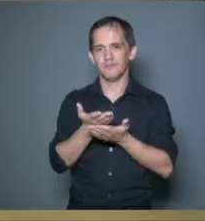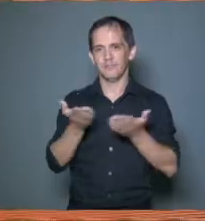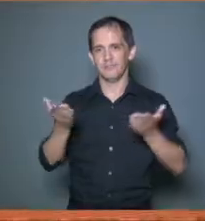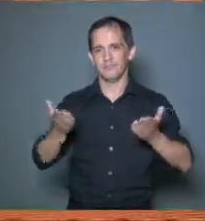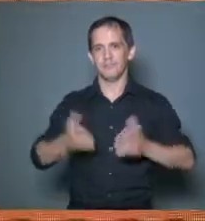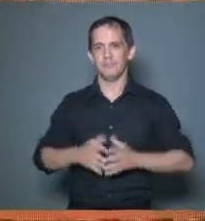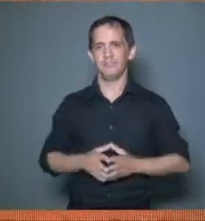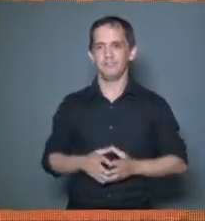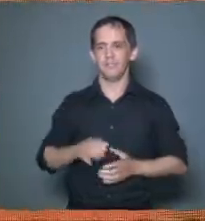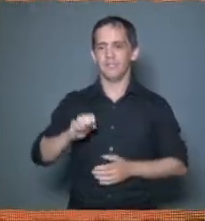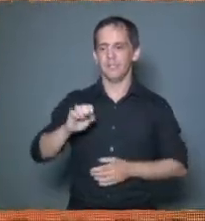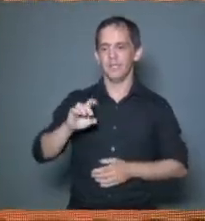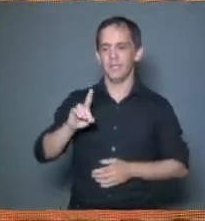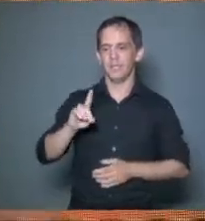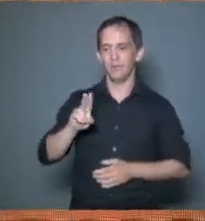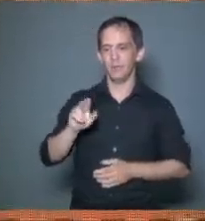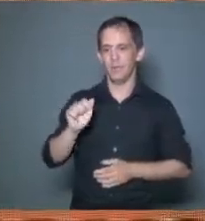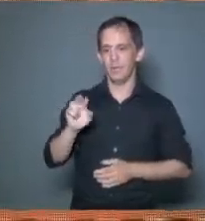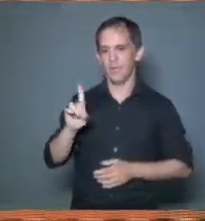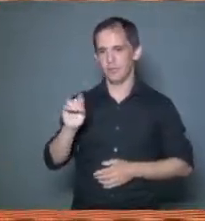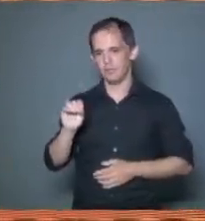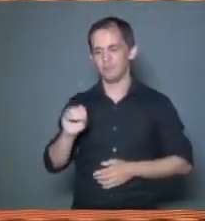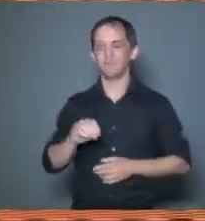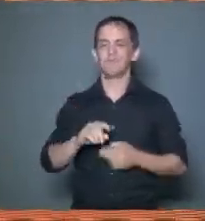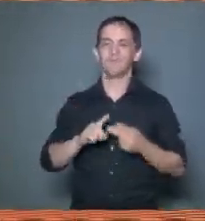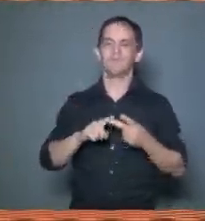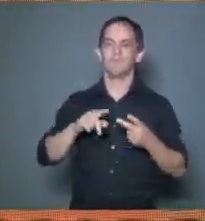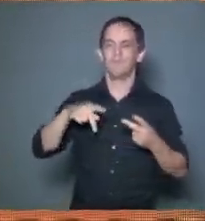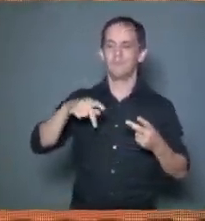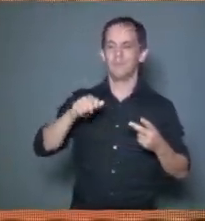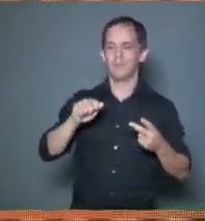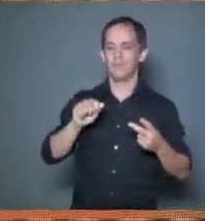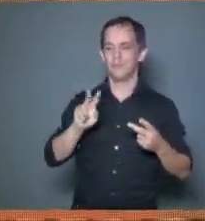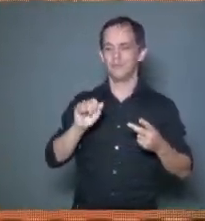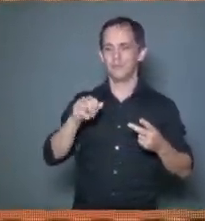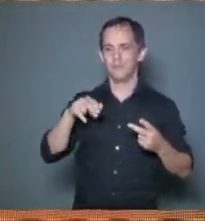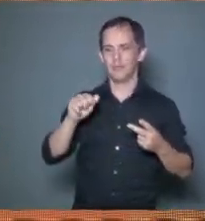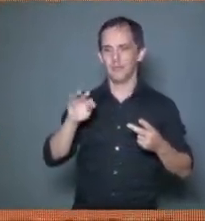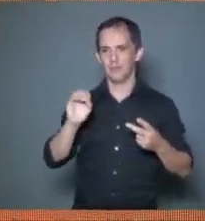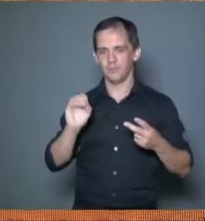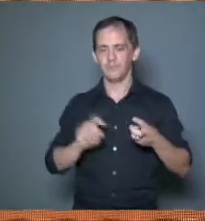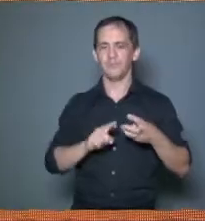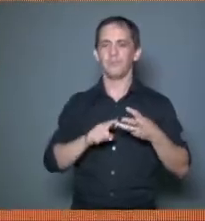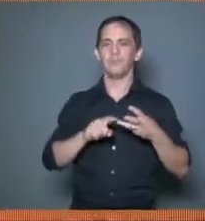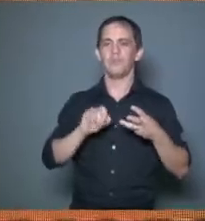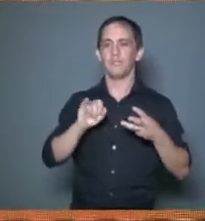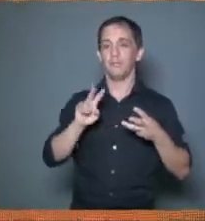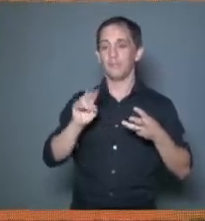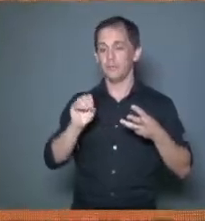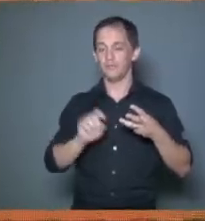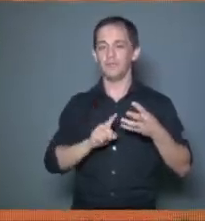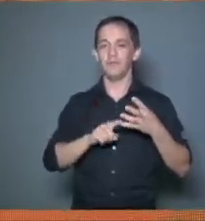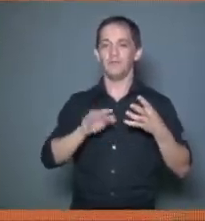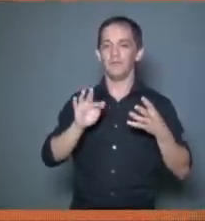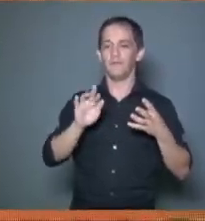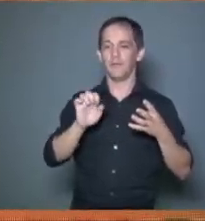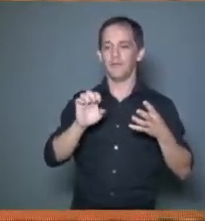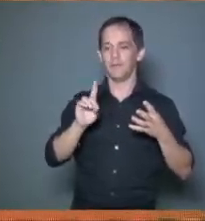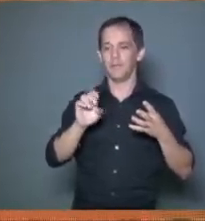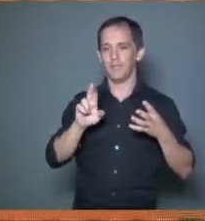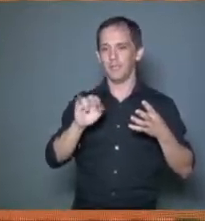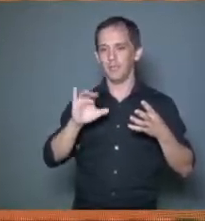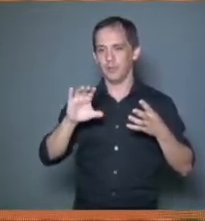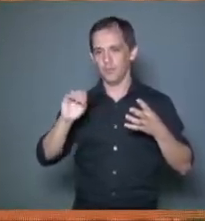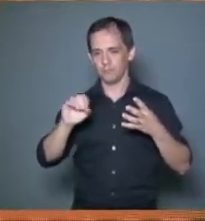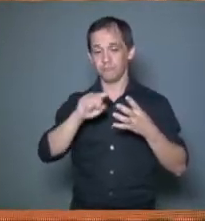Thank you very much, Eduardo, Pavinato, Alvaro, Ivo, and Frederico for presenting all